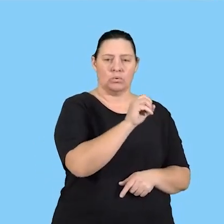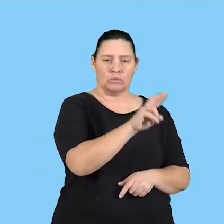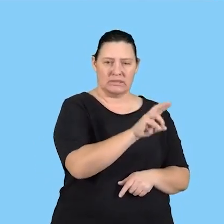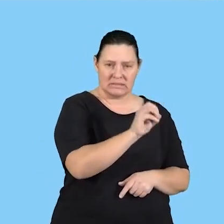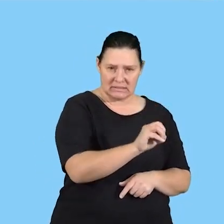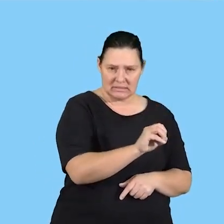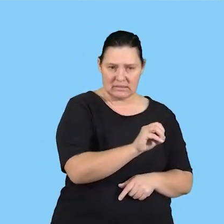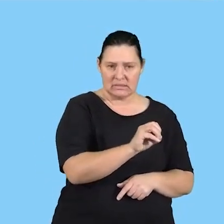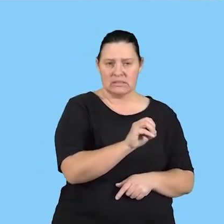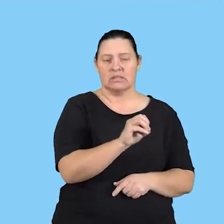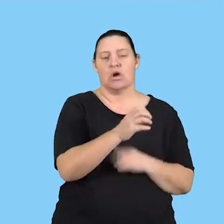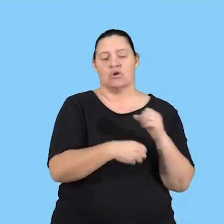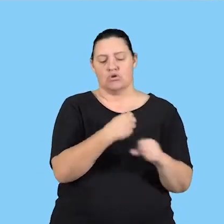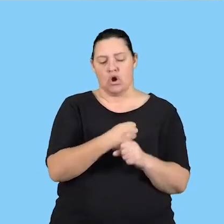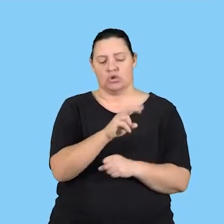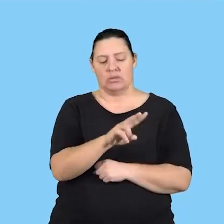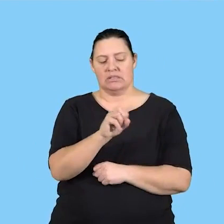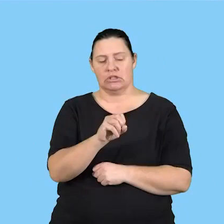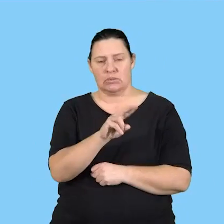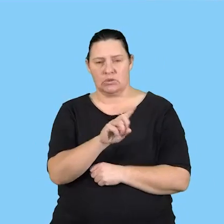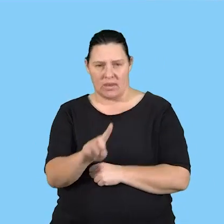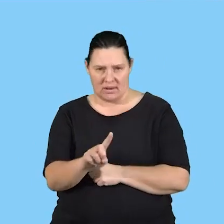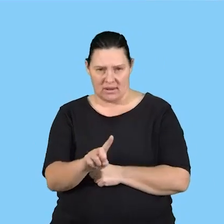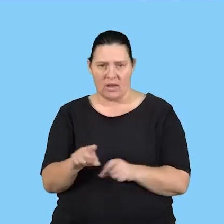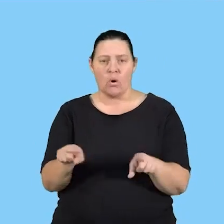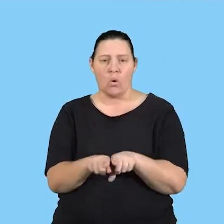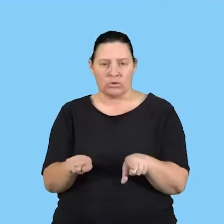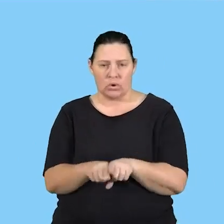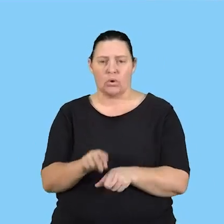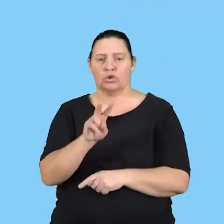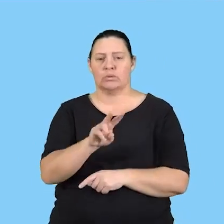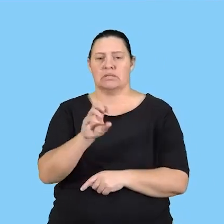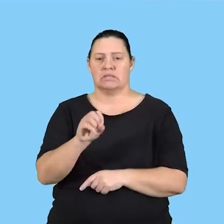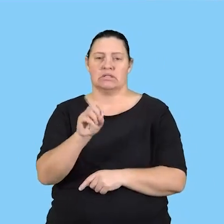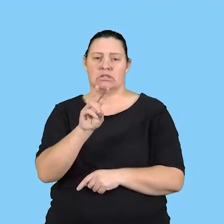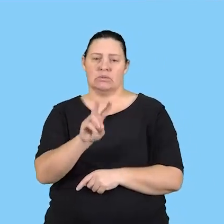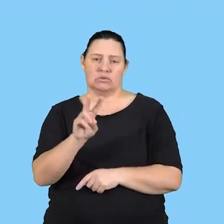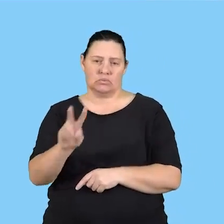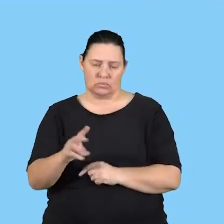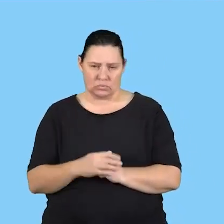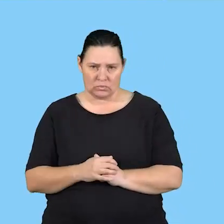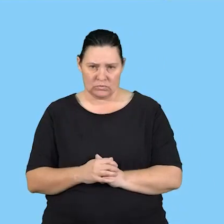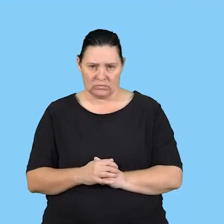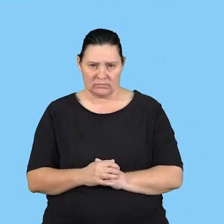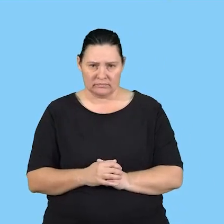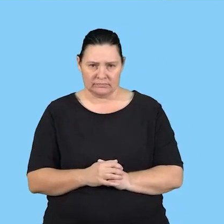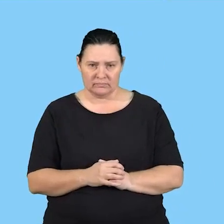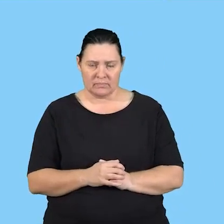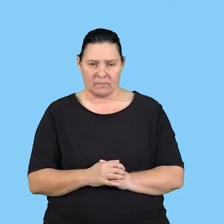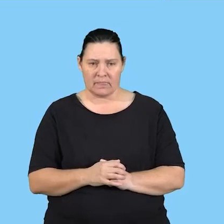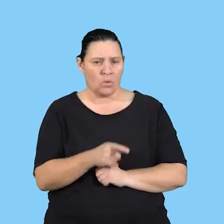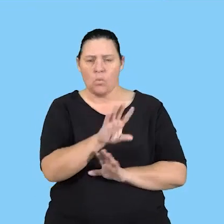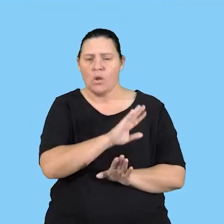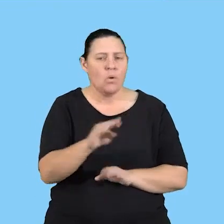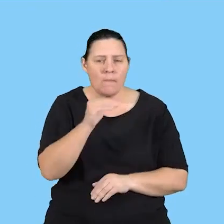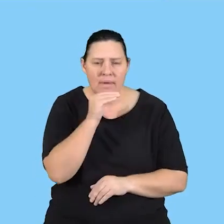2020, year 2021, and also year 2022. Also, it was